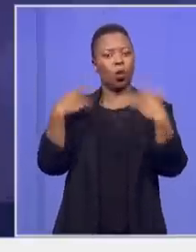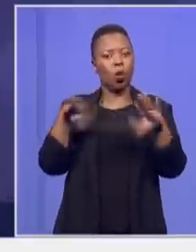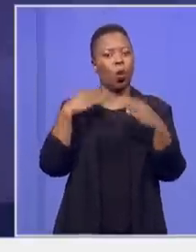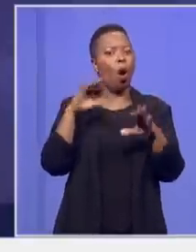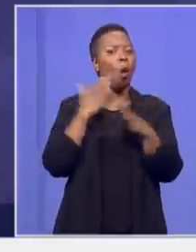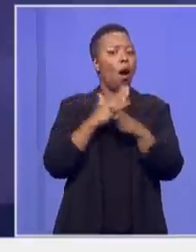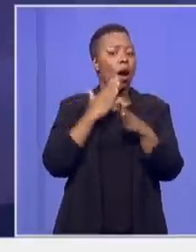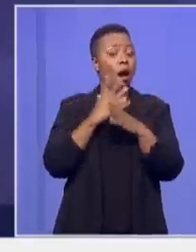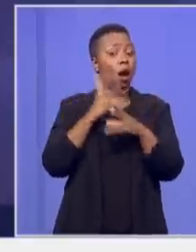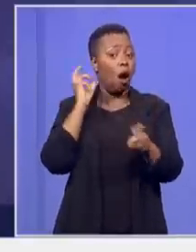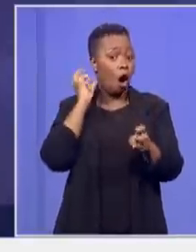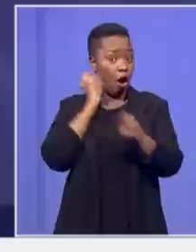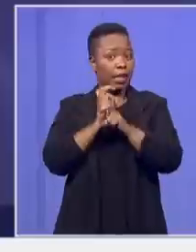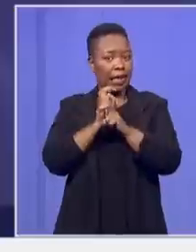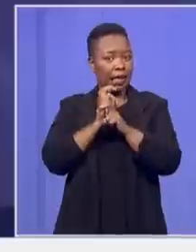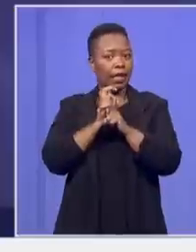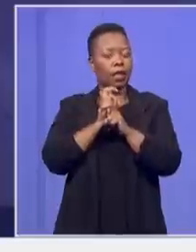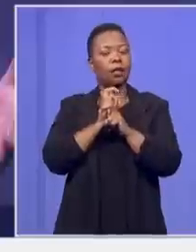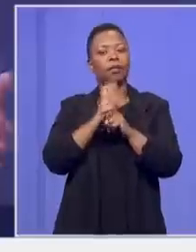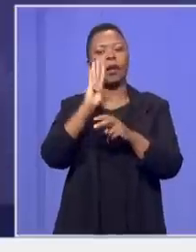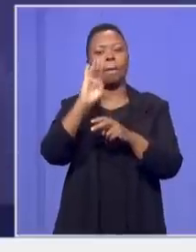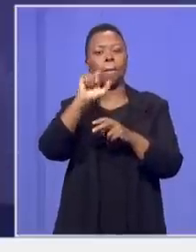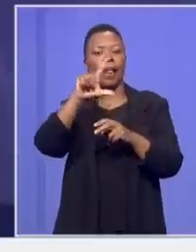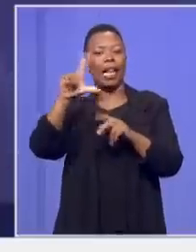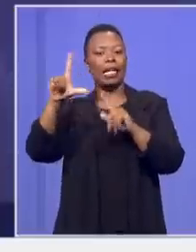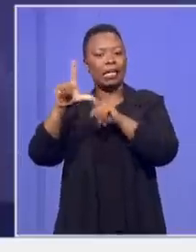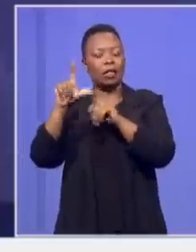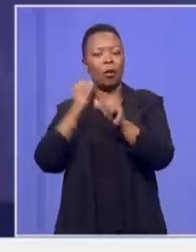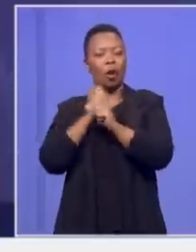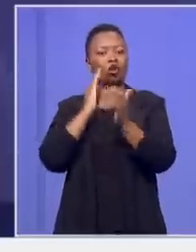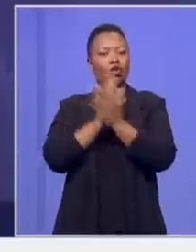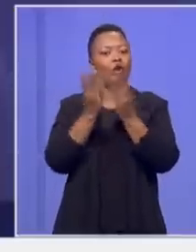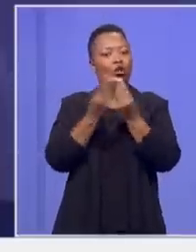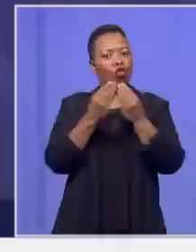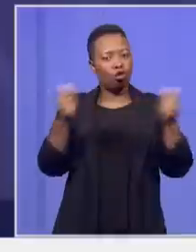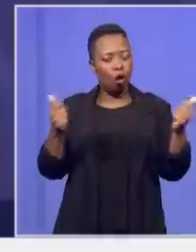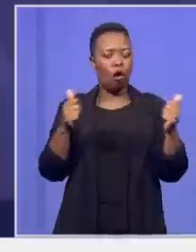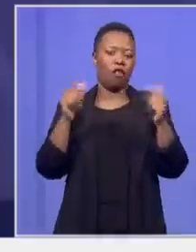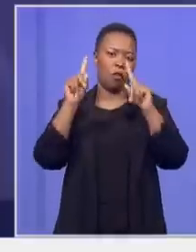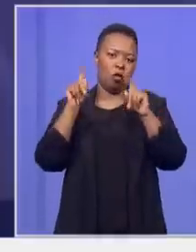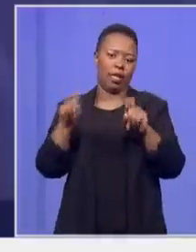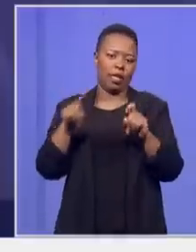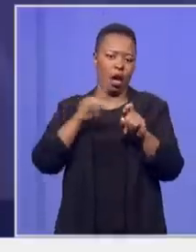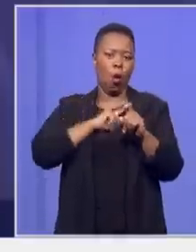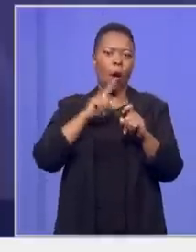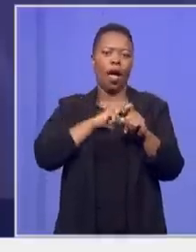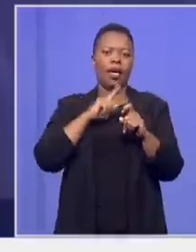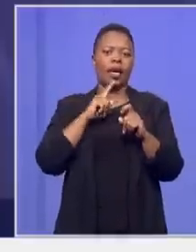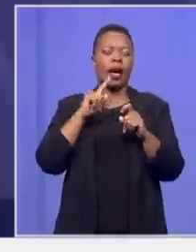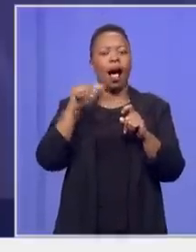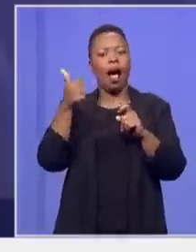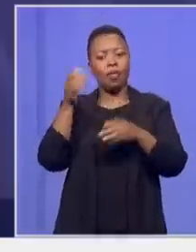at solving these issues around too many splinter parties disrupting coalition governments.